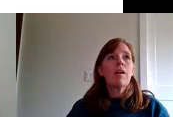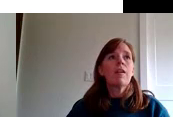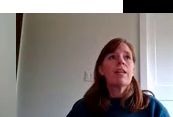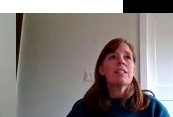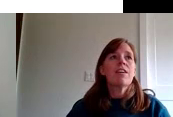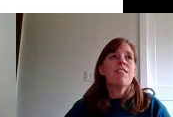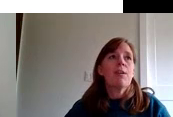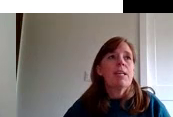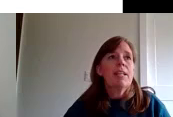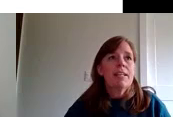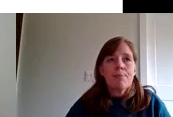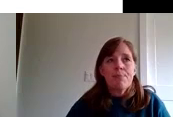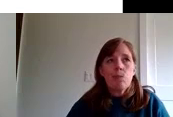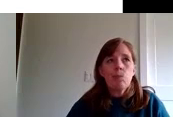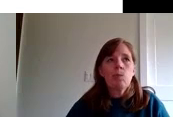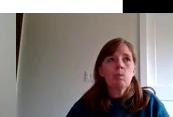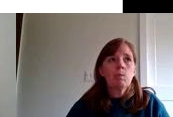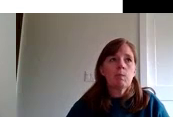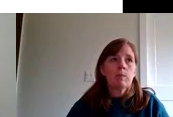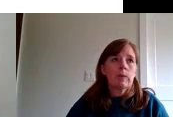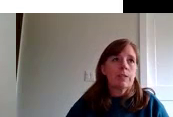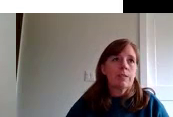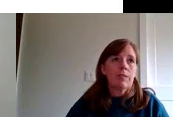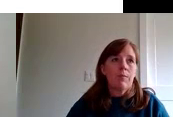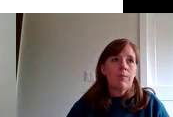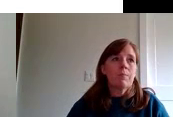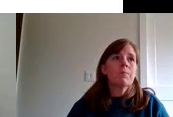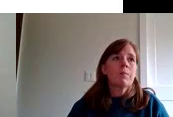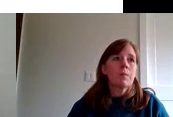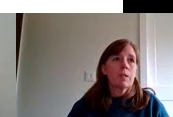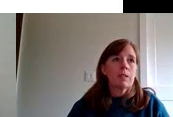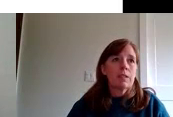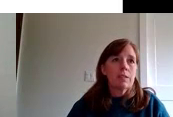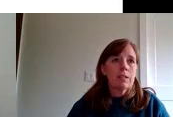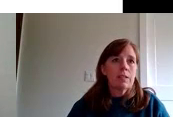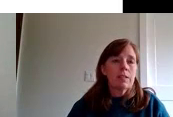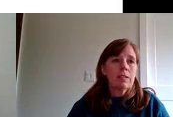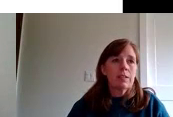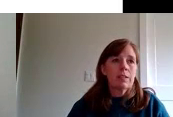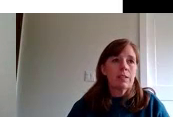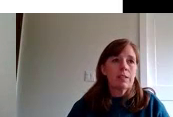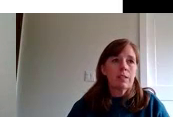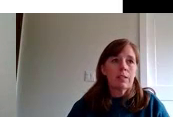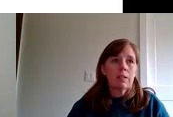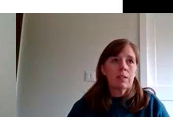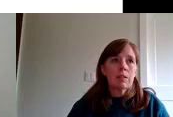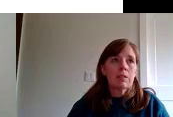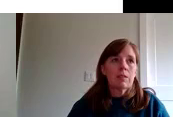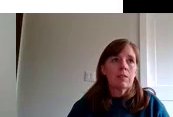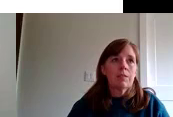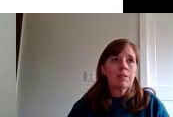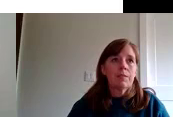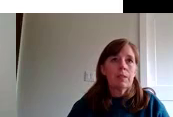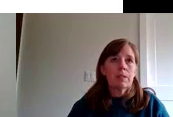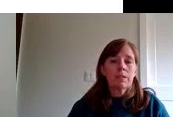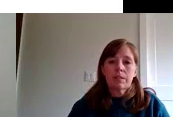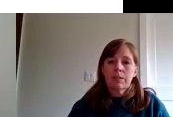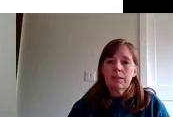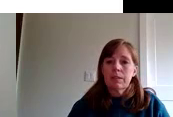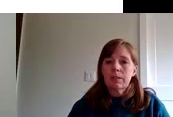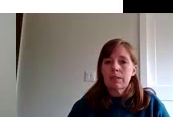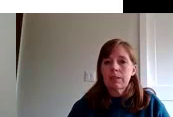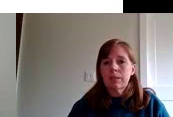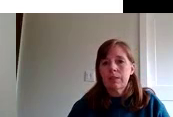Was it? Family Connect? Family Connect. Oh, that's another one. Right there's an article on that expanded core